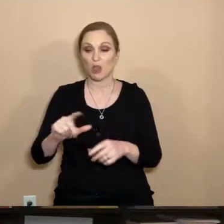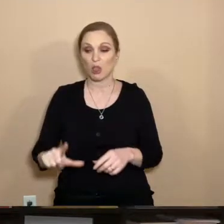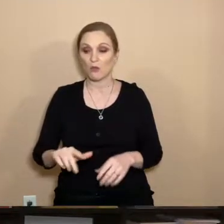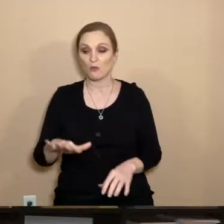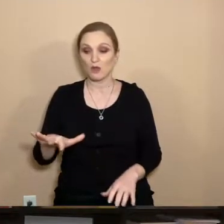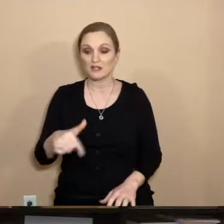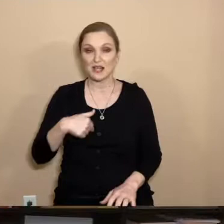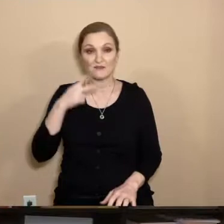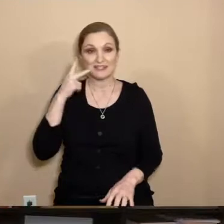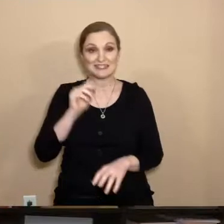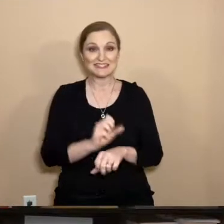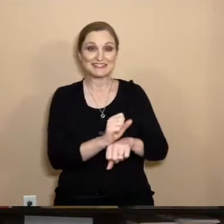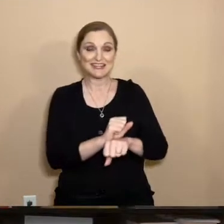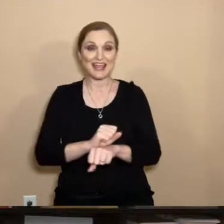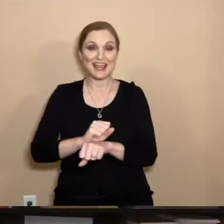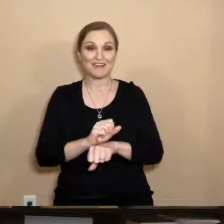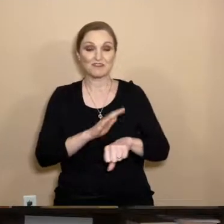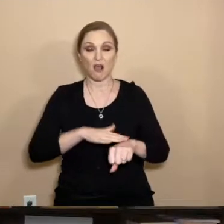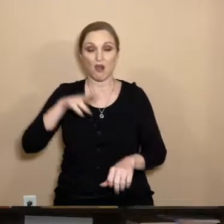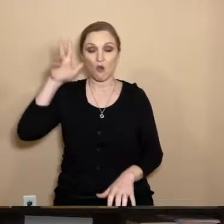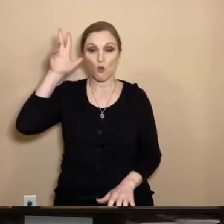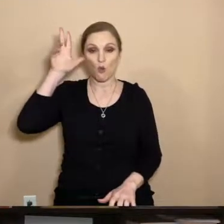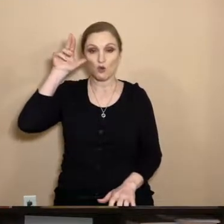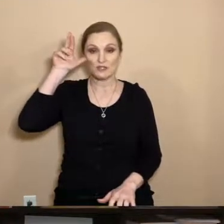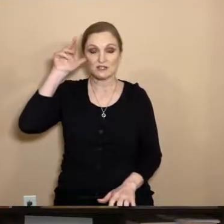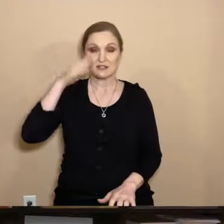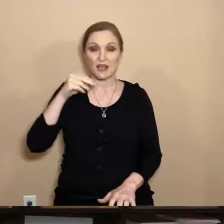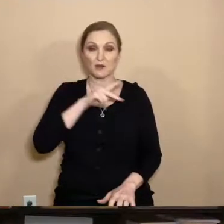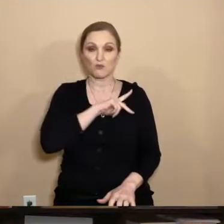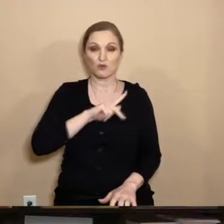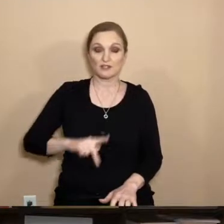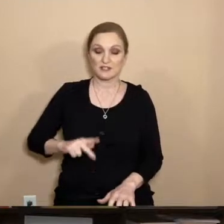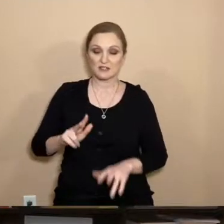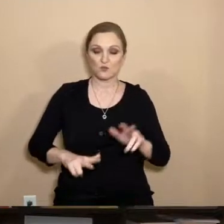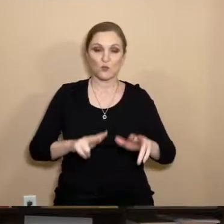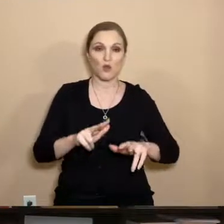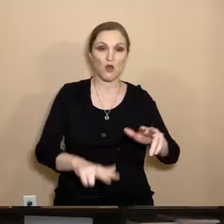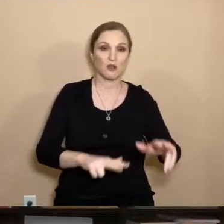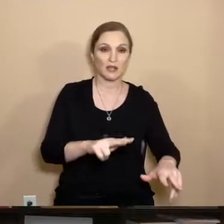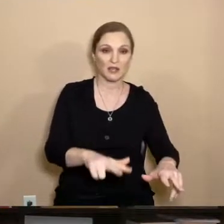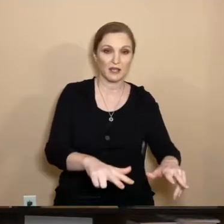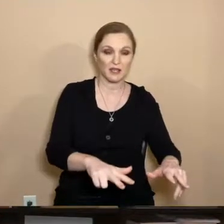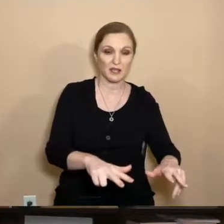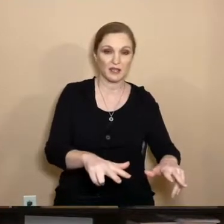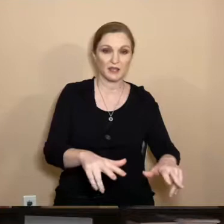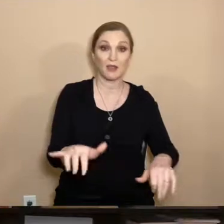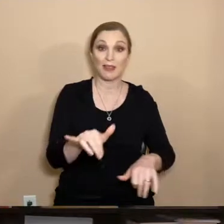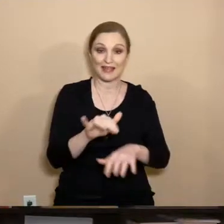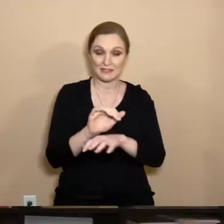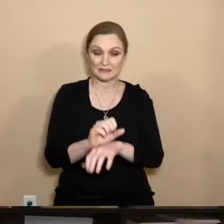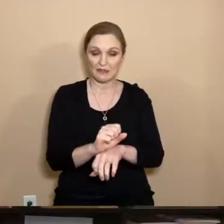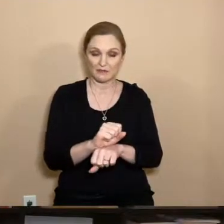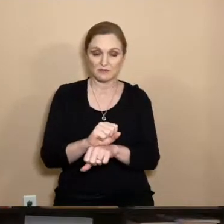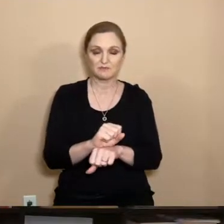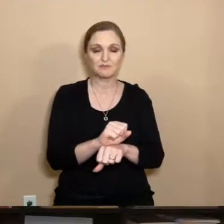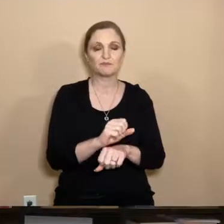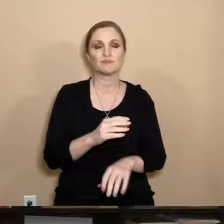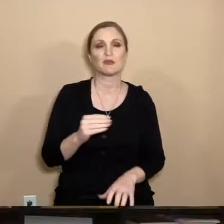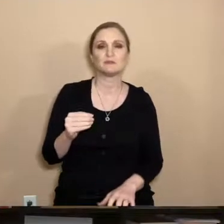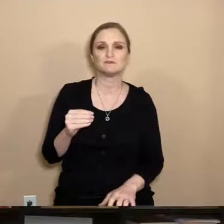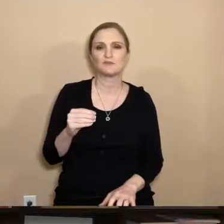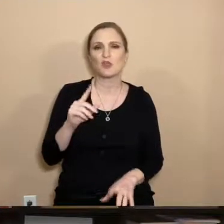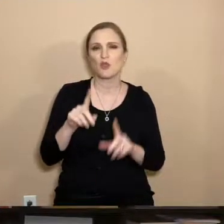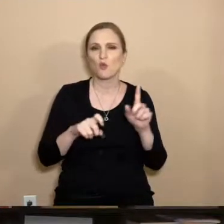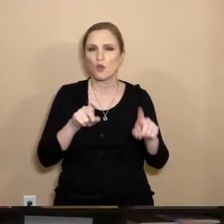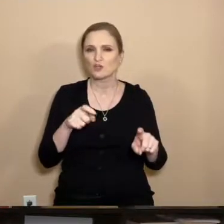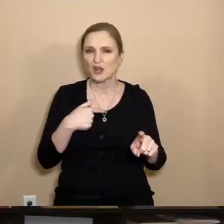seen slaves on horses and princes walking on the ground like slaves." And the